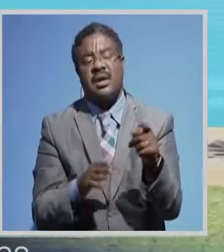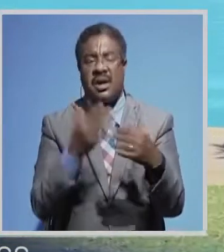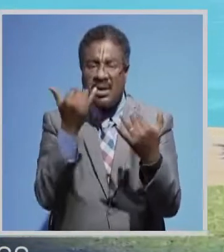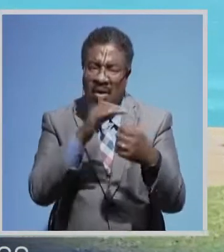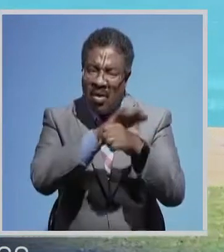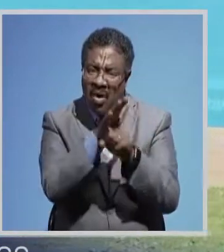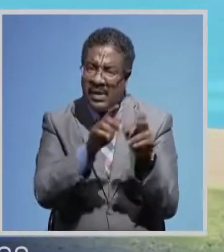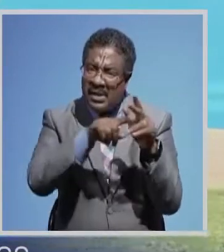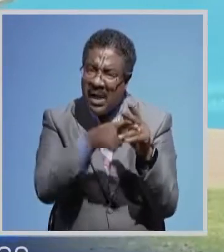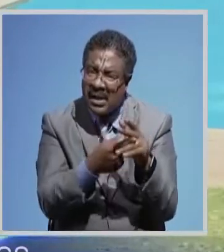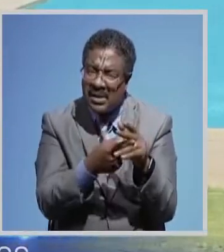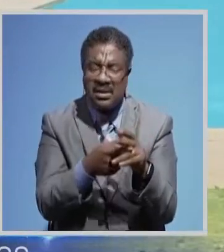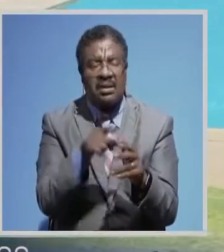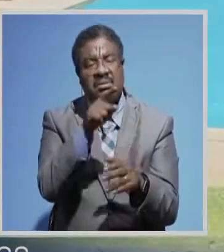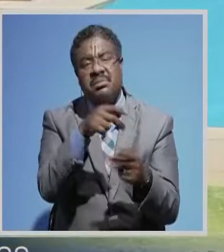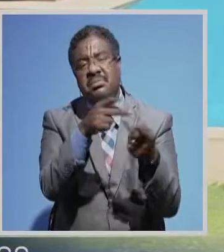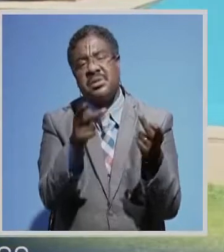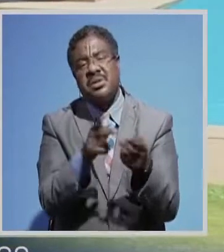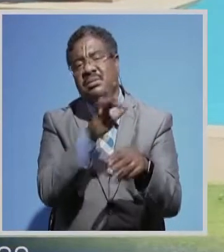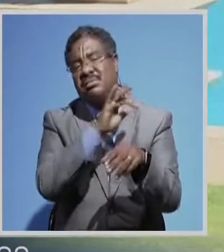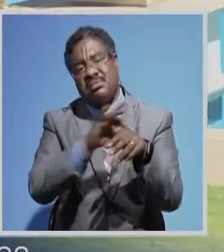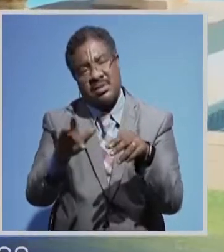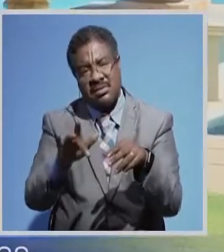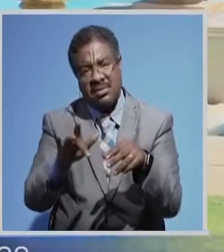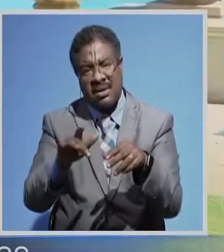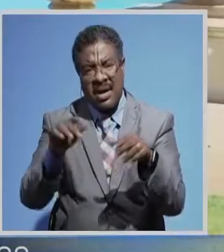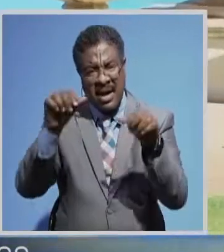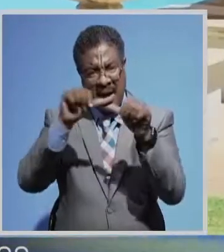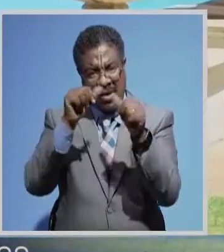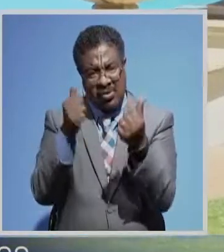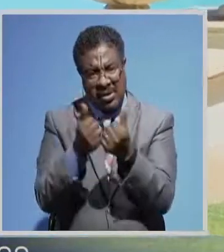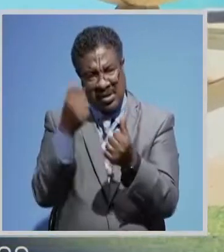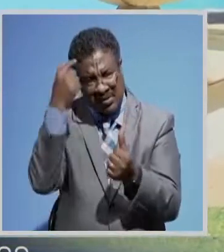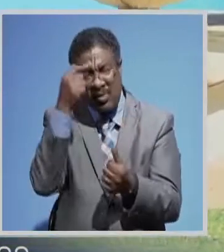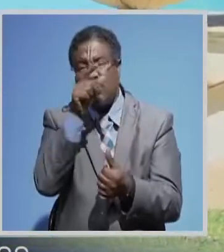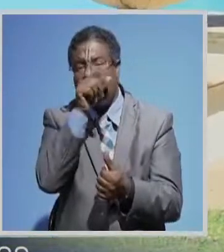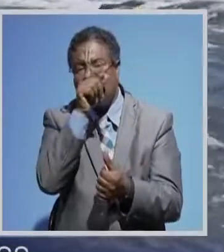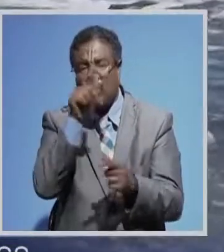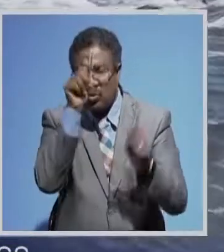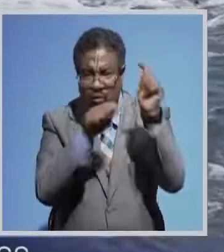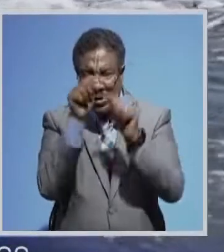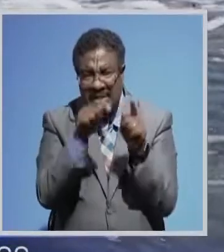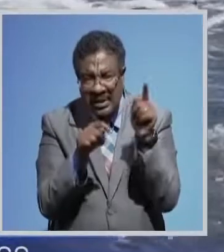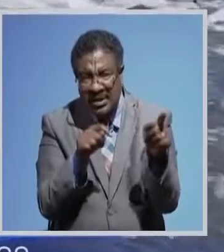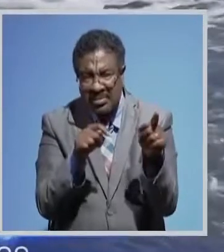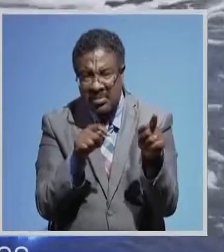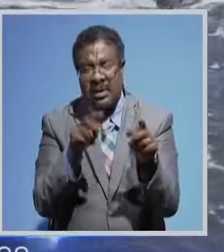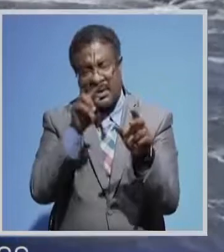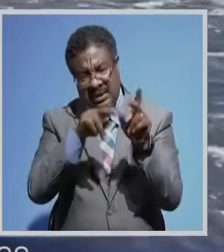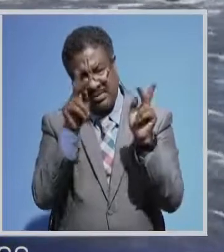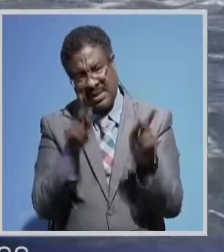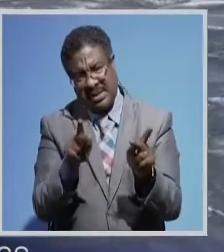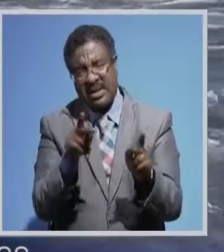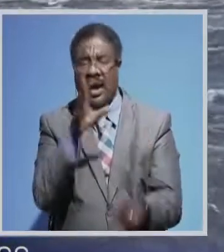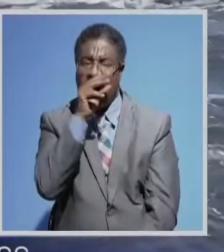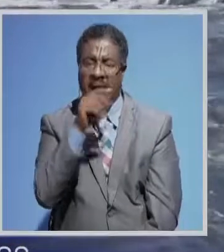the pool site is empty. Livingstone Tourism Association Chairperson Rodney Sikumba hopes President Edgar Lungu, during his address